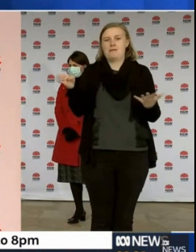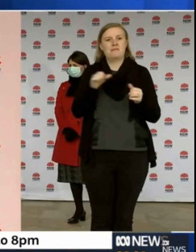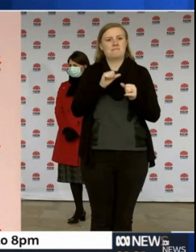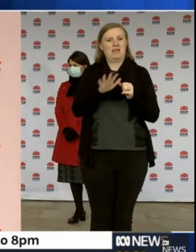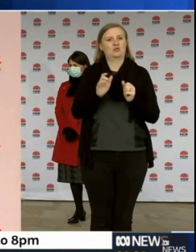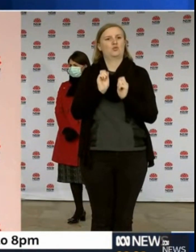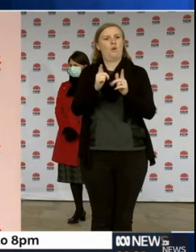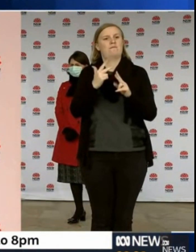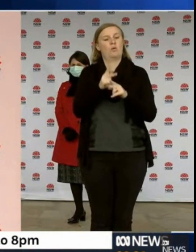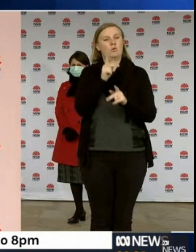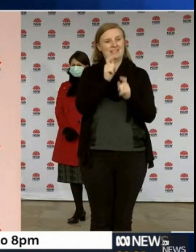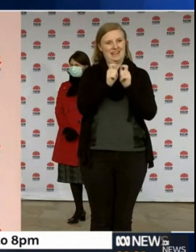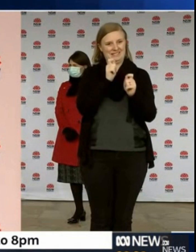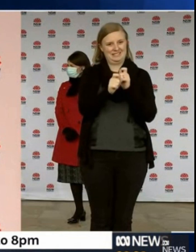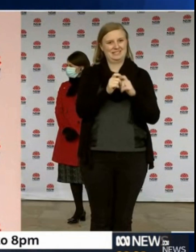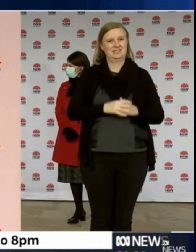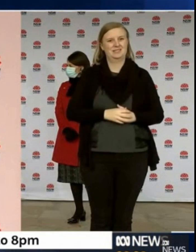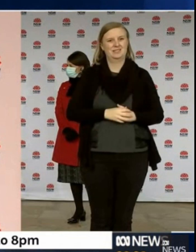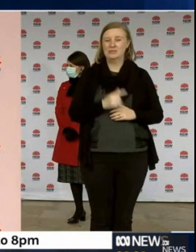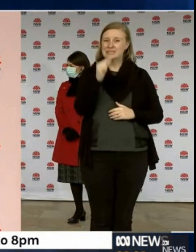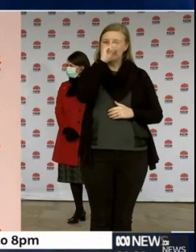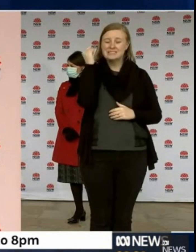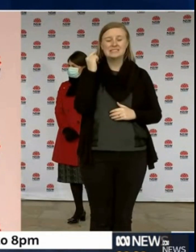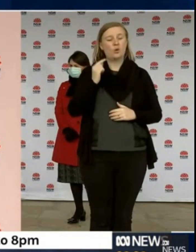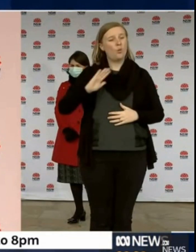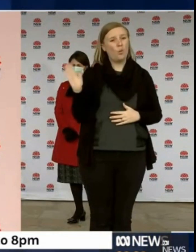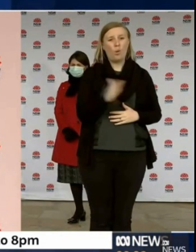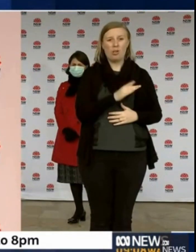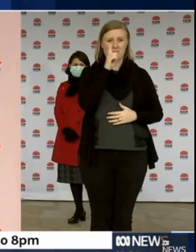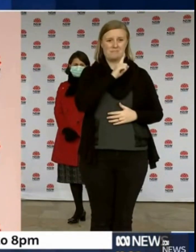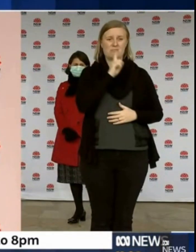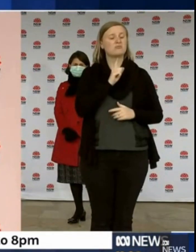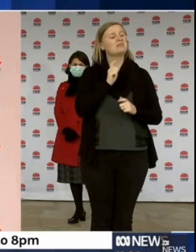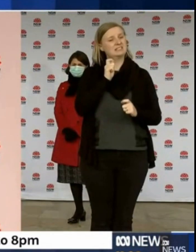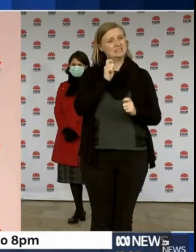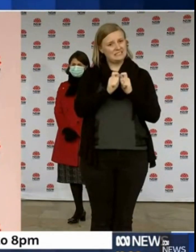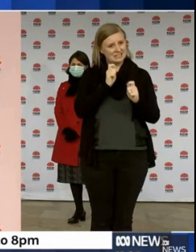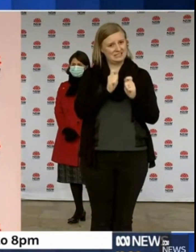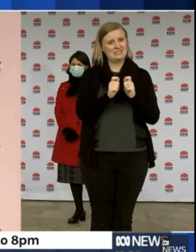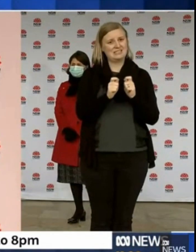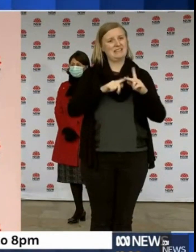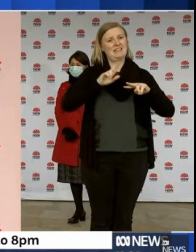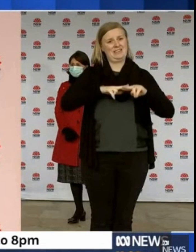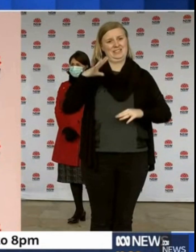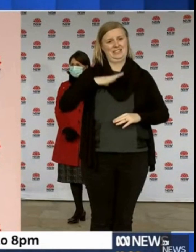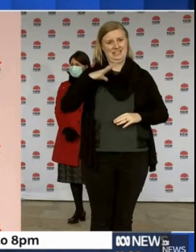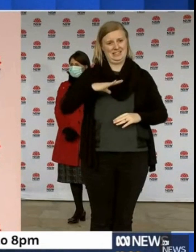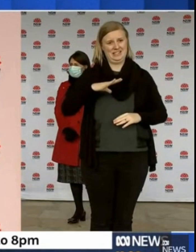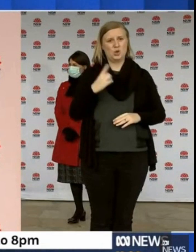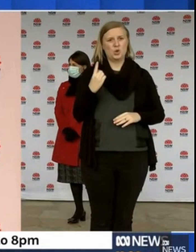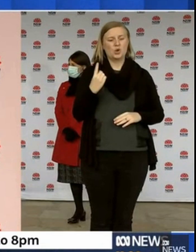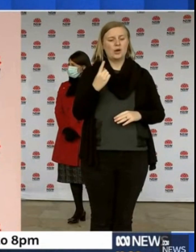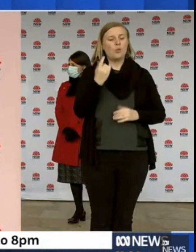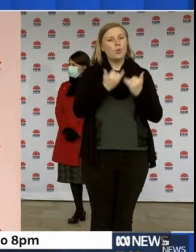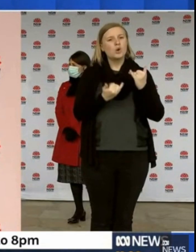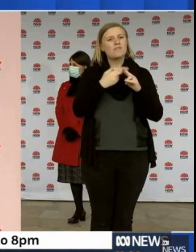testing option for you. But we do really want to make sure that we are testing everyone, and particularly those people